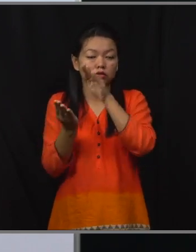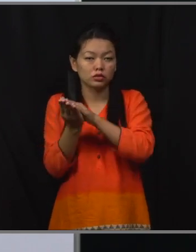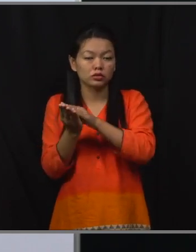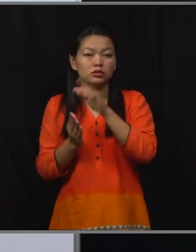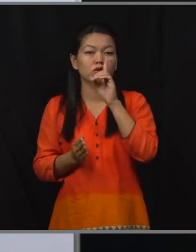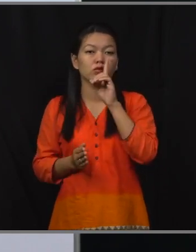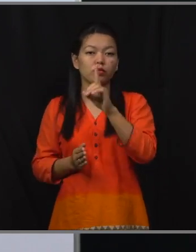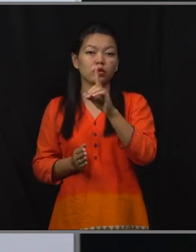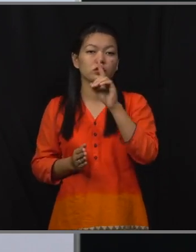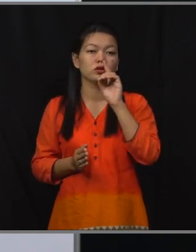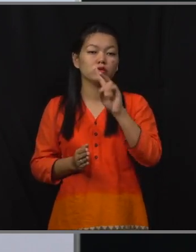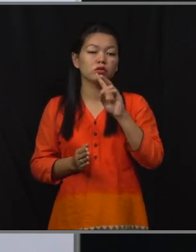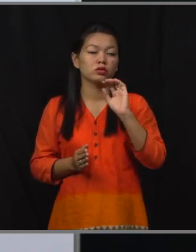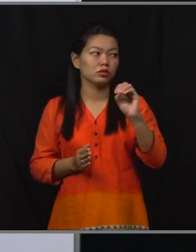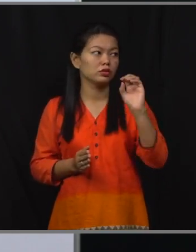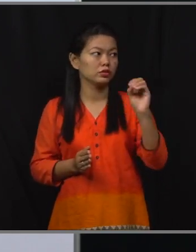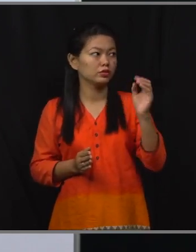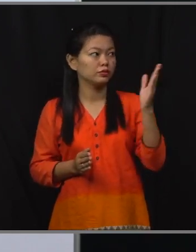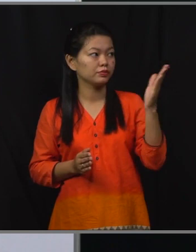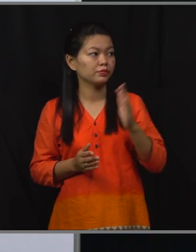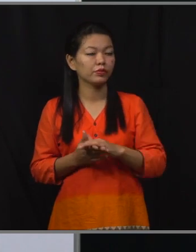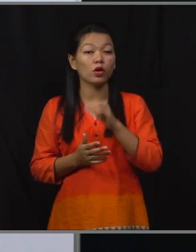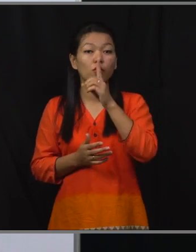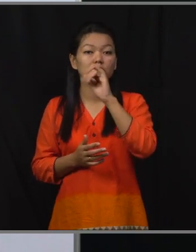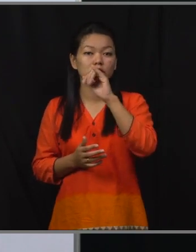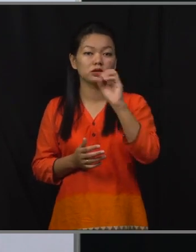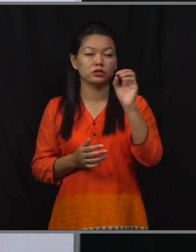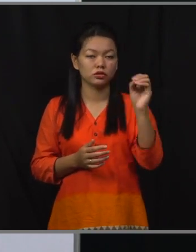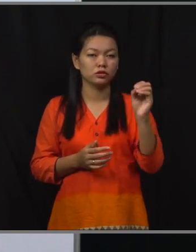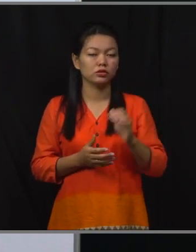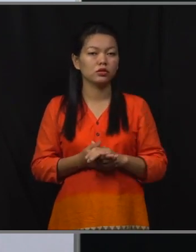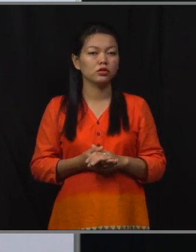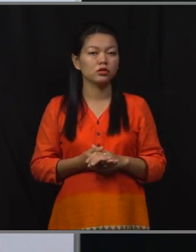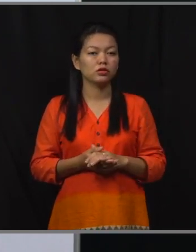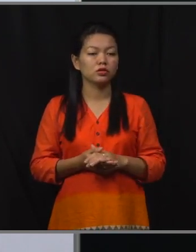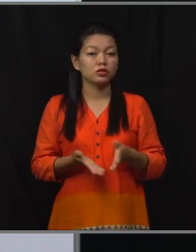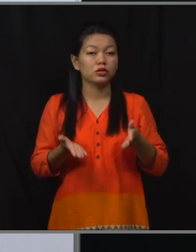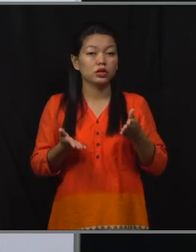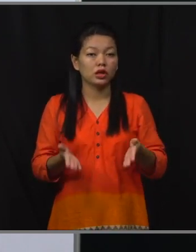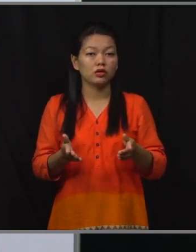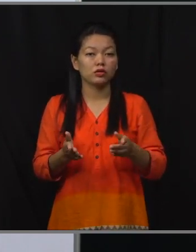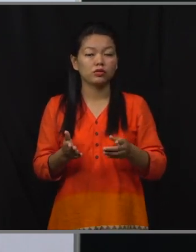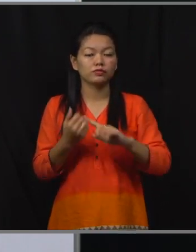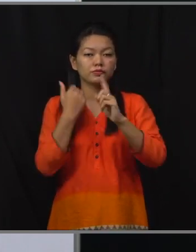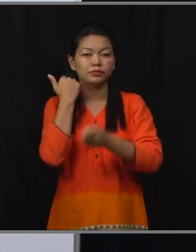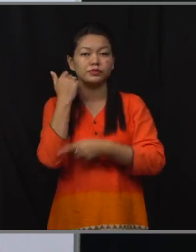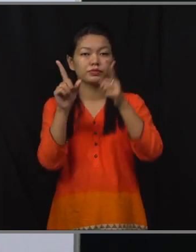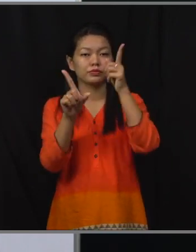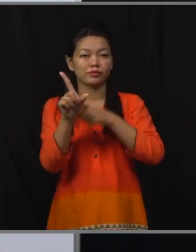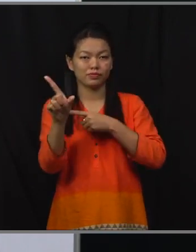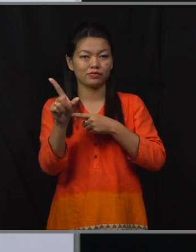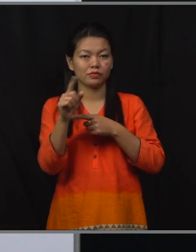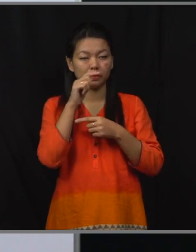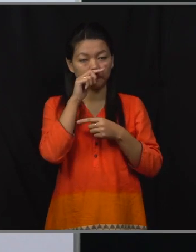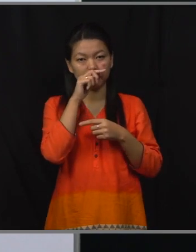include this. This will go to last financial year. So outstanding at the end of the year, this will be carried forward